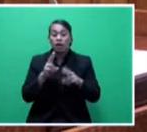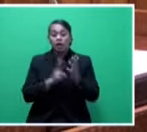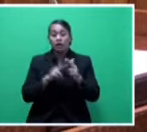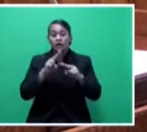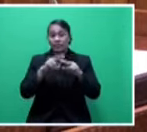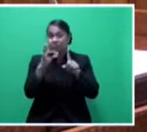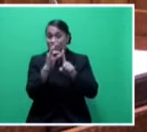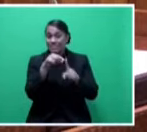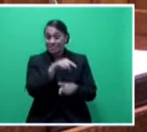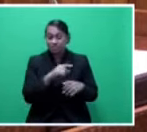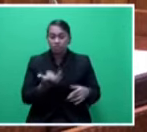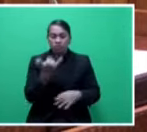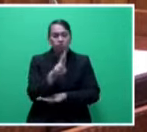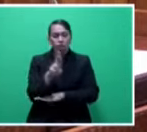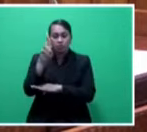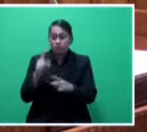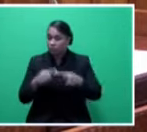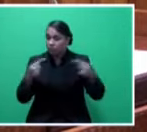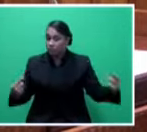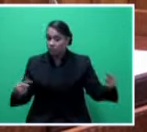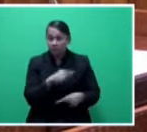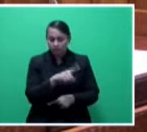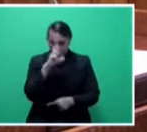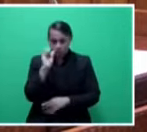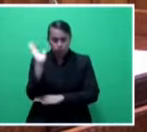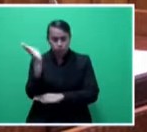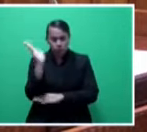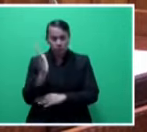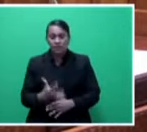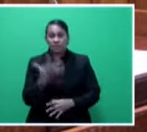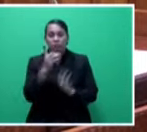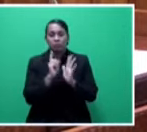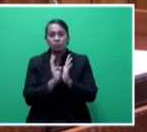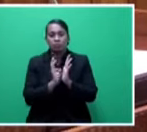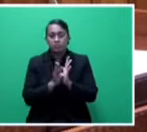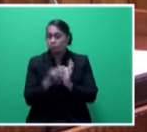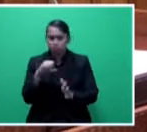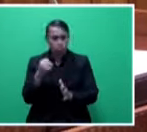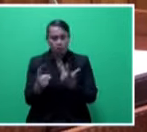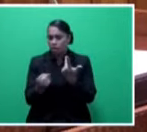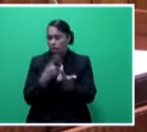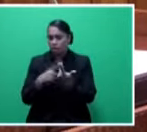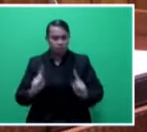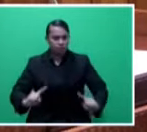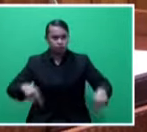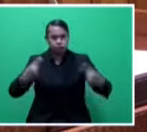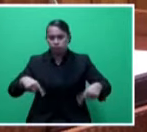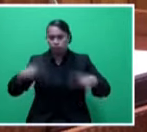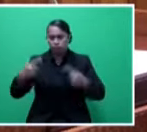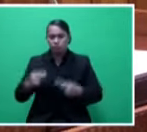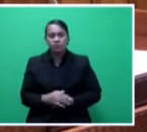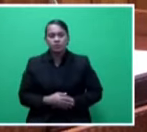designate to speak for 5 minutes. There will be no other debate. I now call